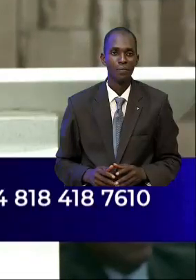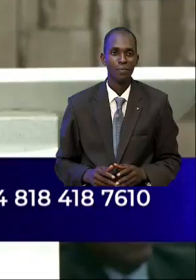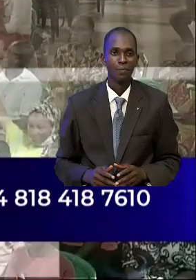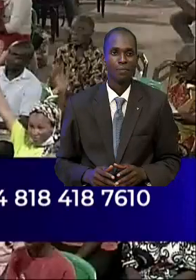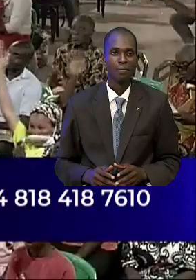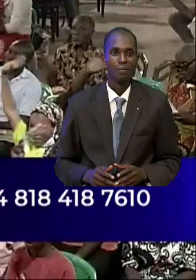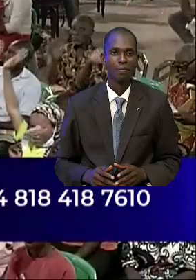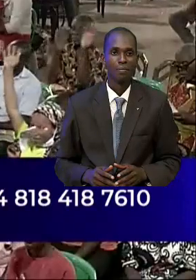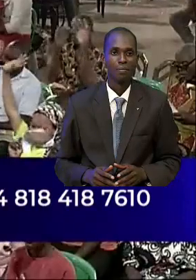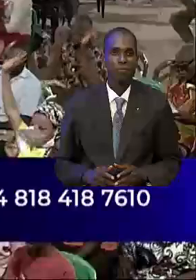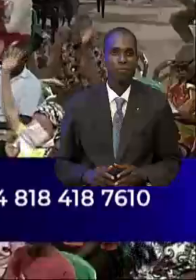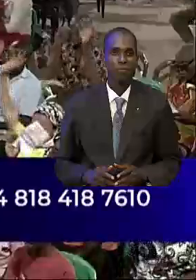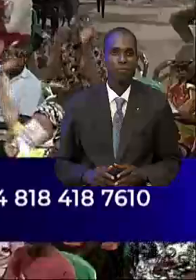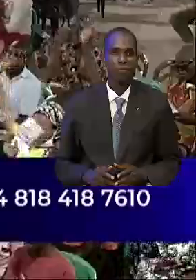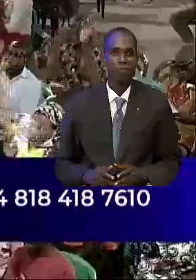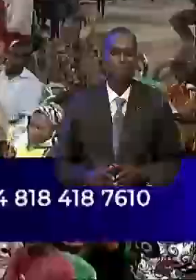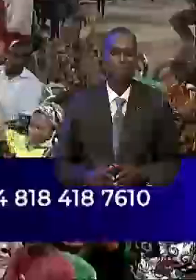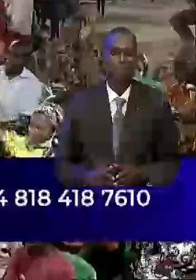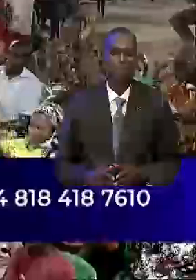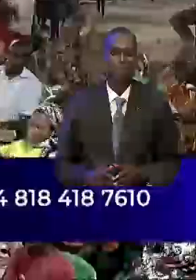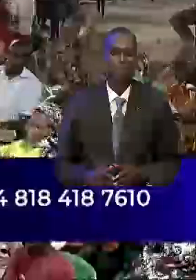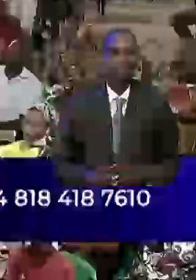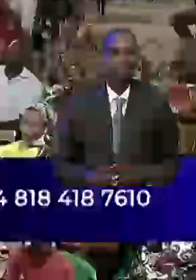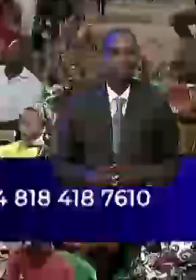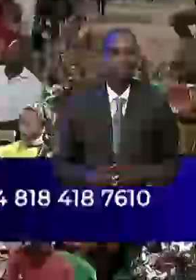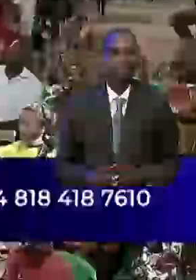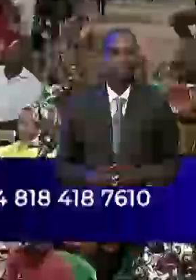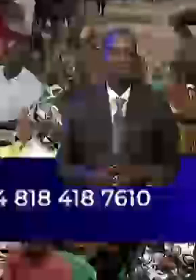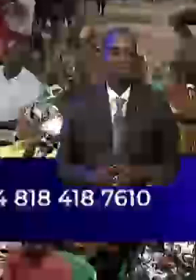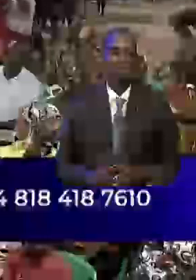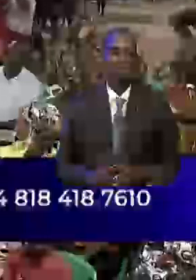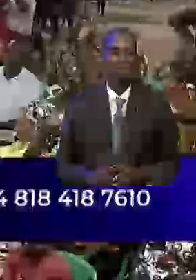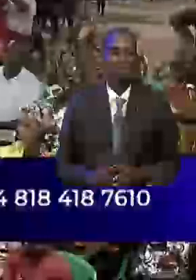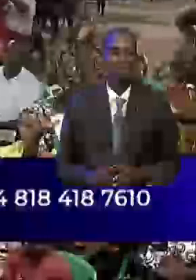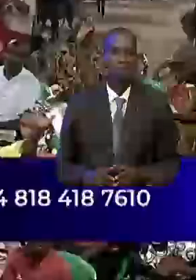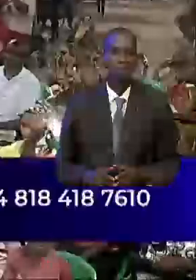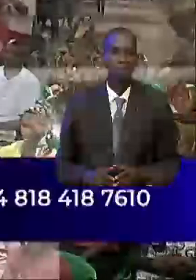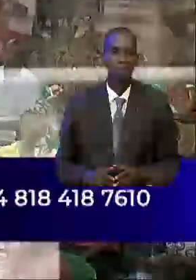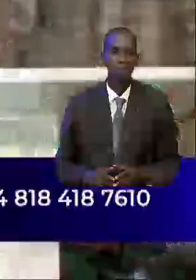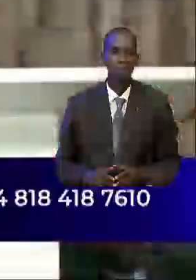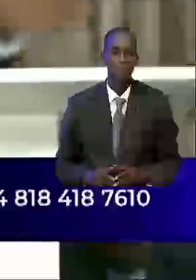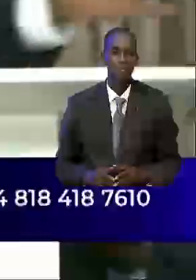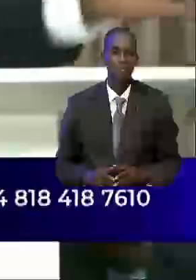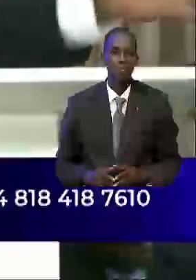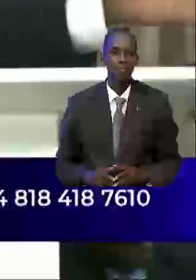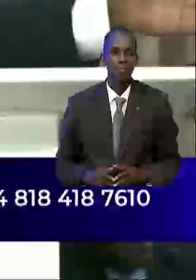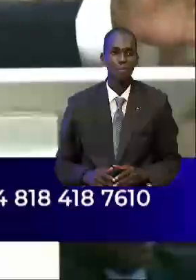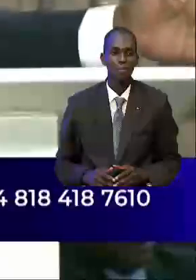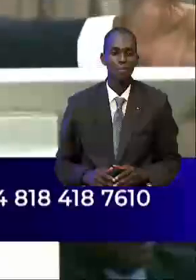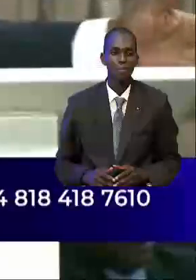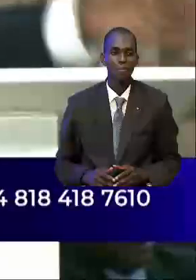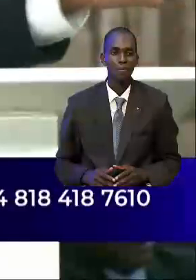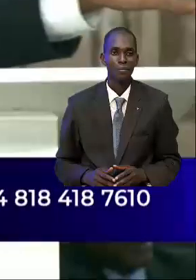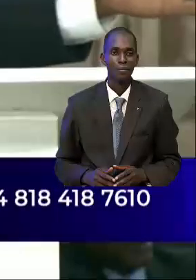testimony. It shall be permanent in the name of Jesus. And there are a lot of people lining up